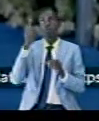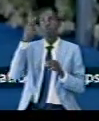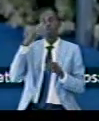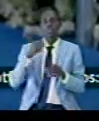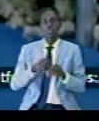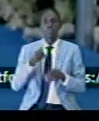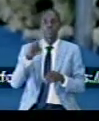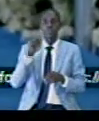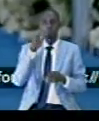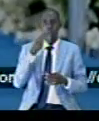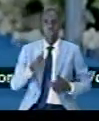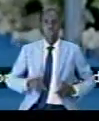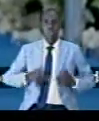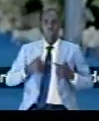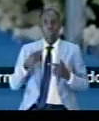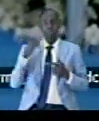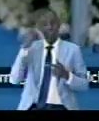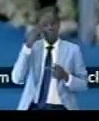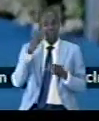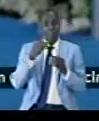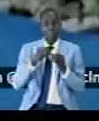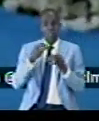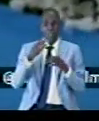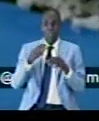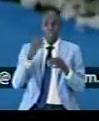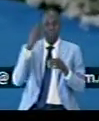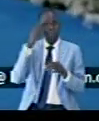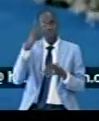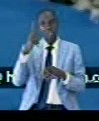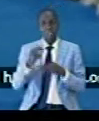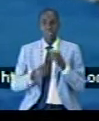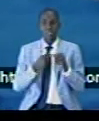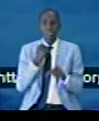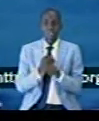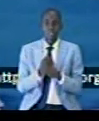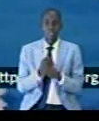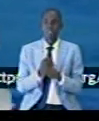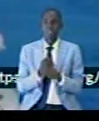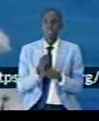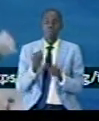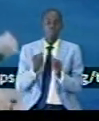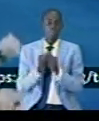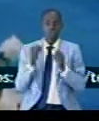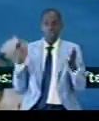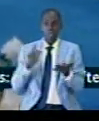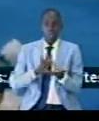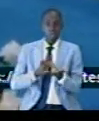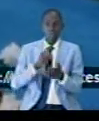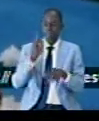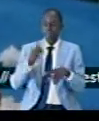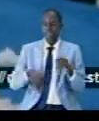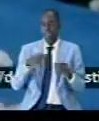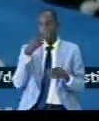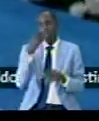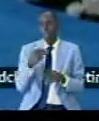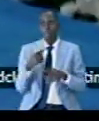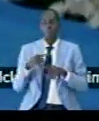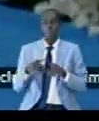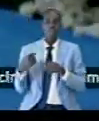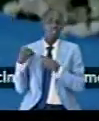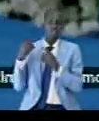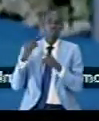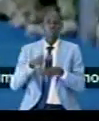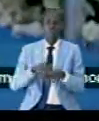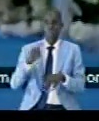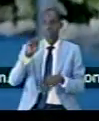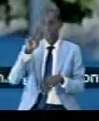meta ki ma lu ogun mi nisi loru but lati Thursday ti mo wa si bi ti baba wa gbadura